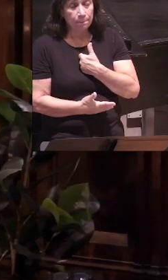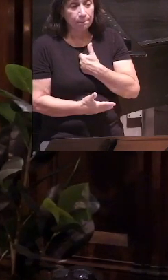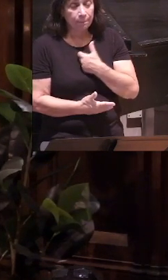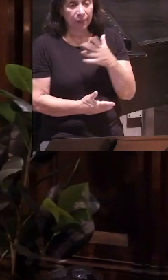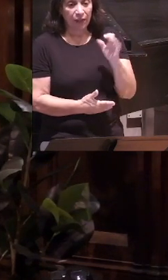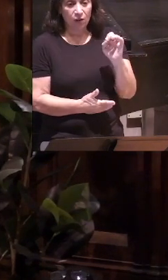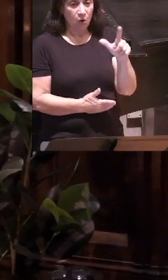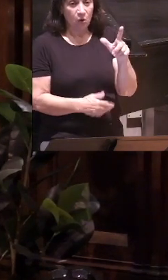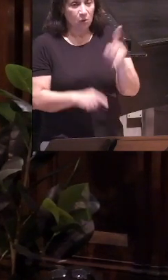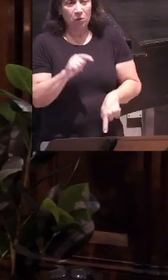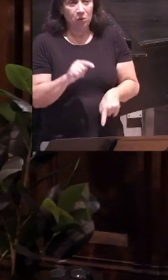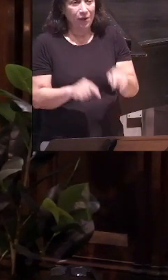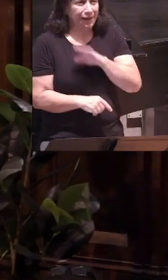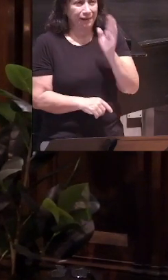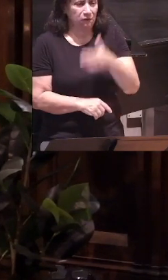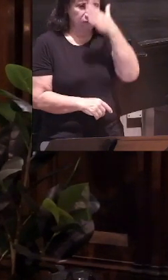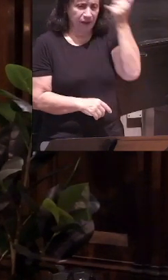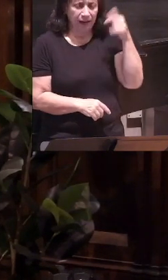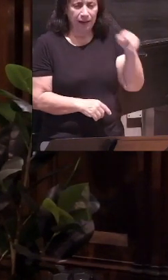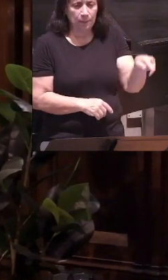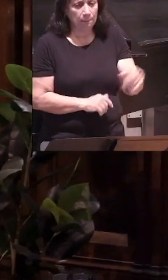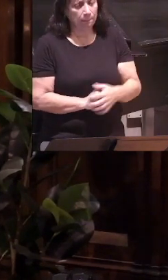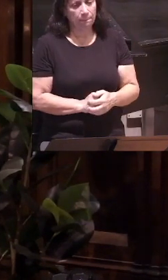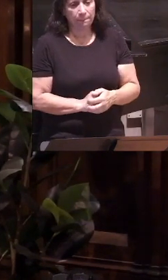Earl is unforgettable.